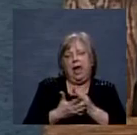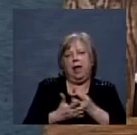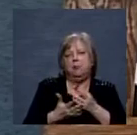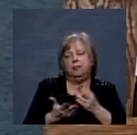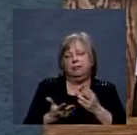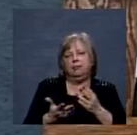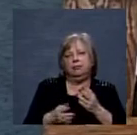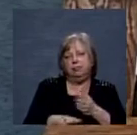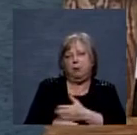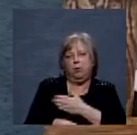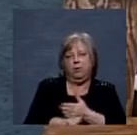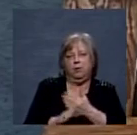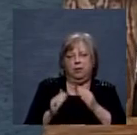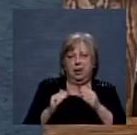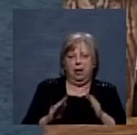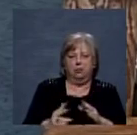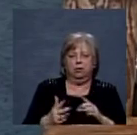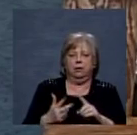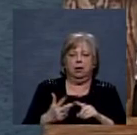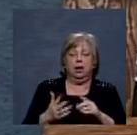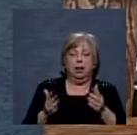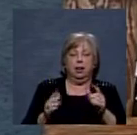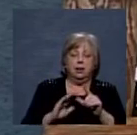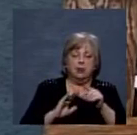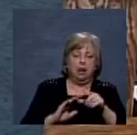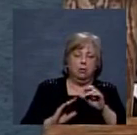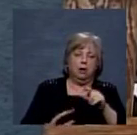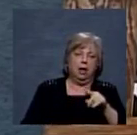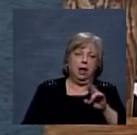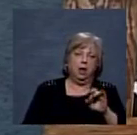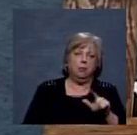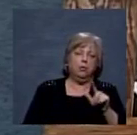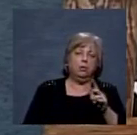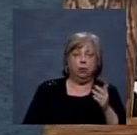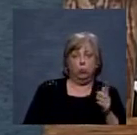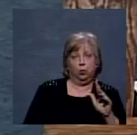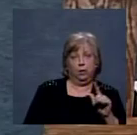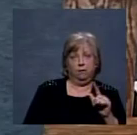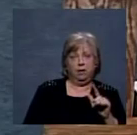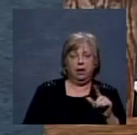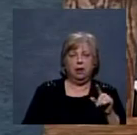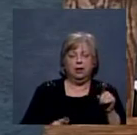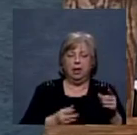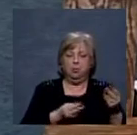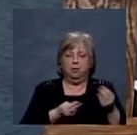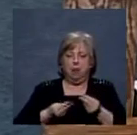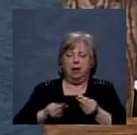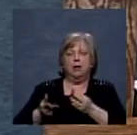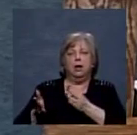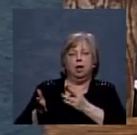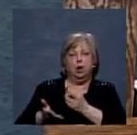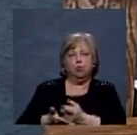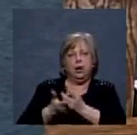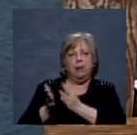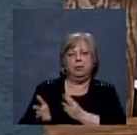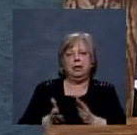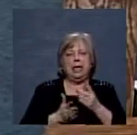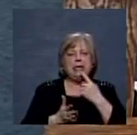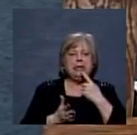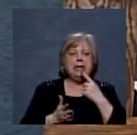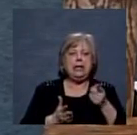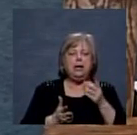rehab. On April 25th, he did provide us a rehab plan that says he would get